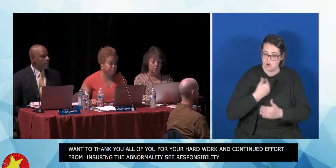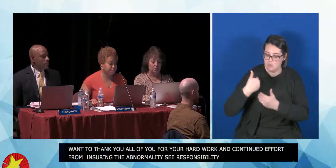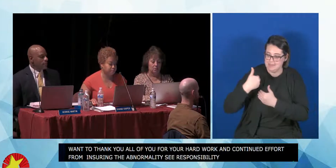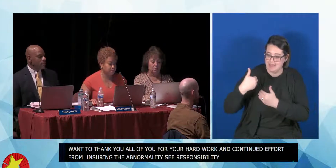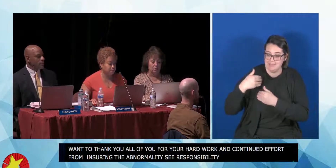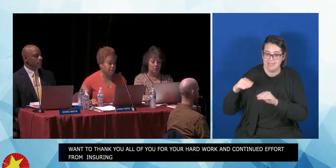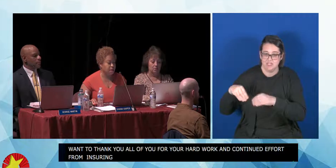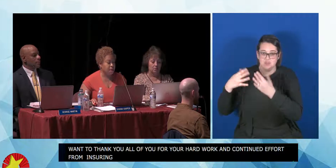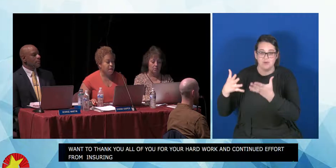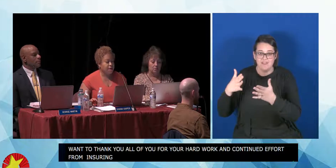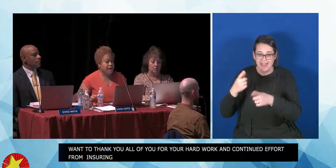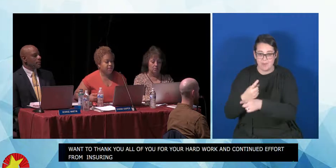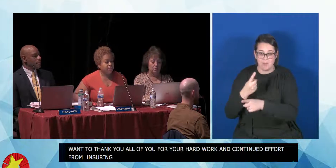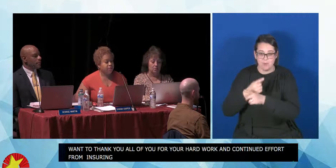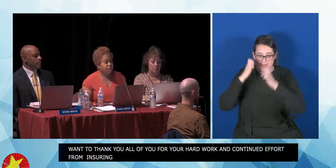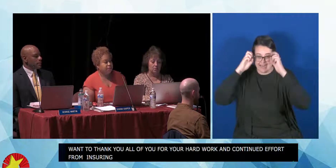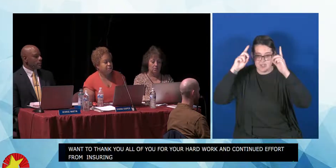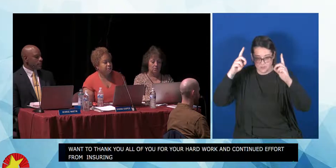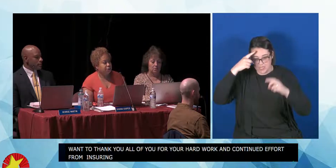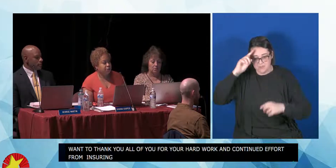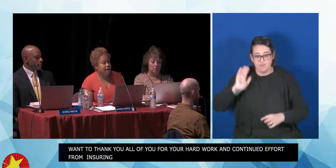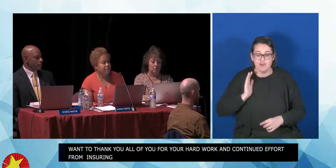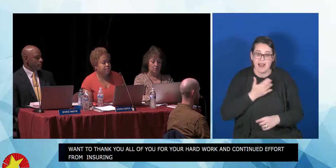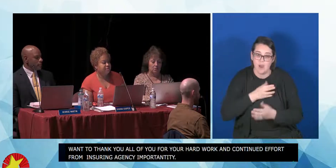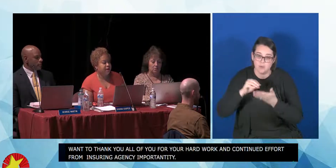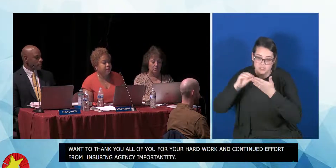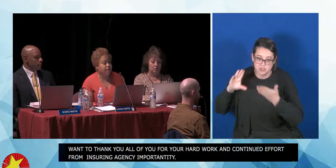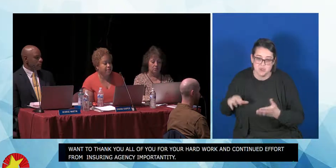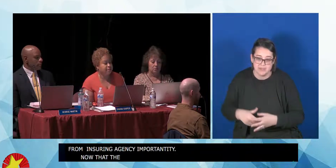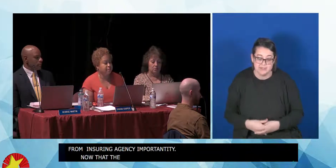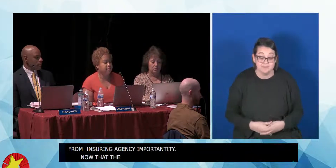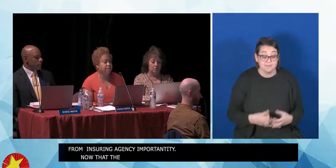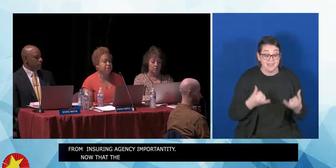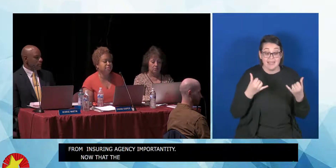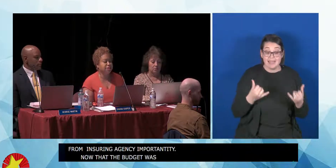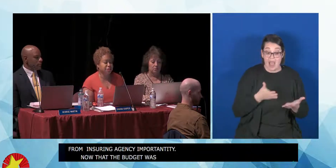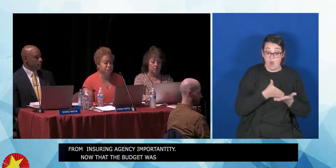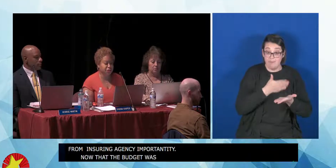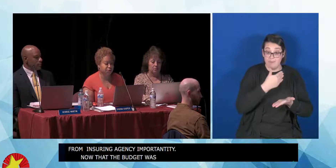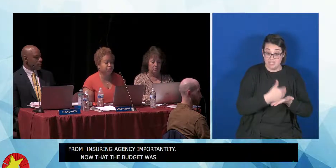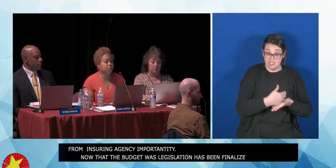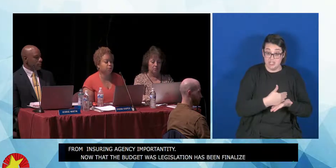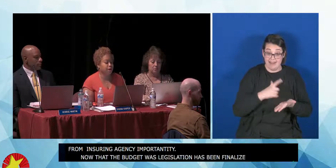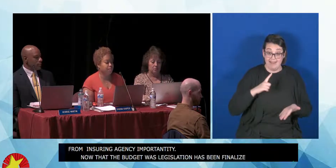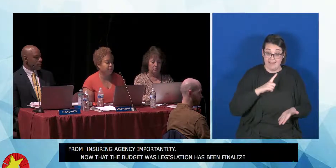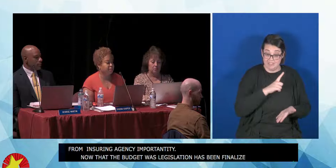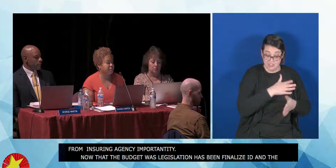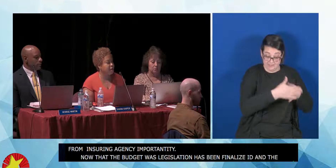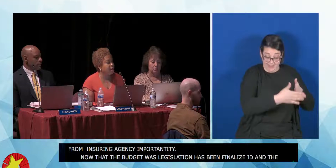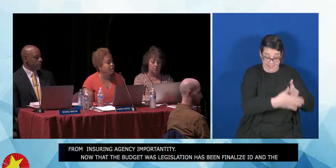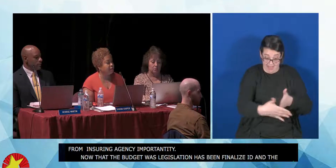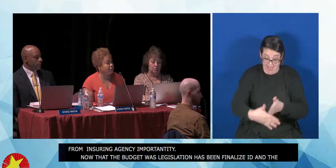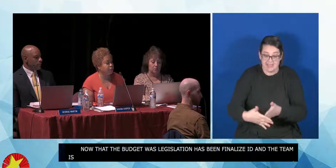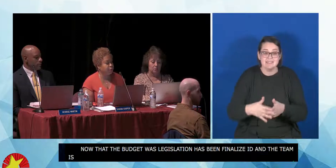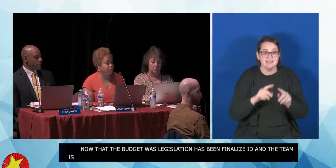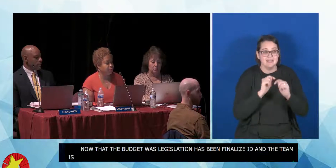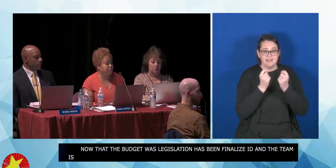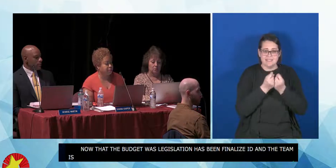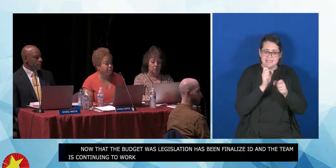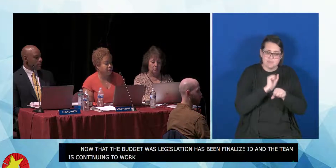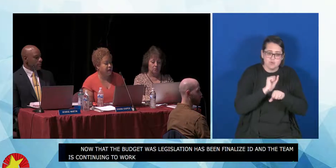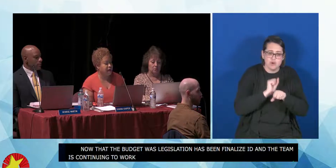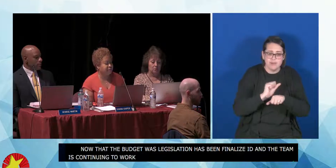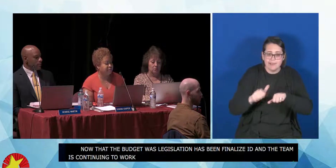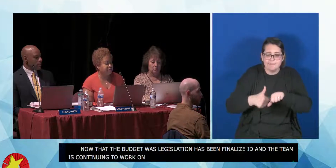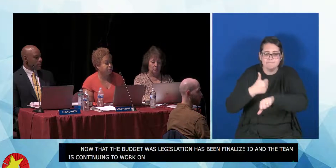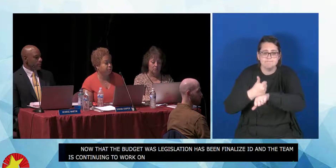students. Now that the budget legislation has been finalized, the team is continuing to work on building the new year